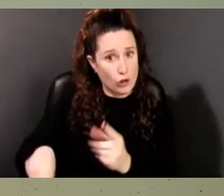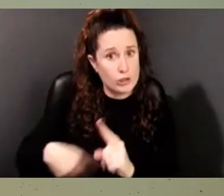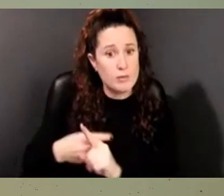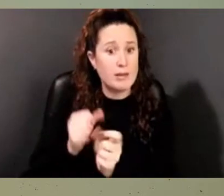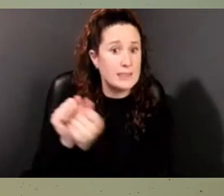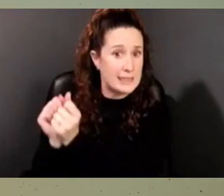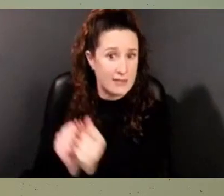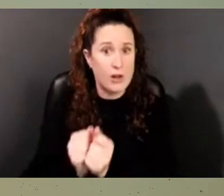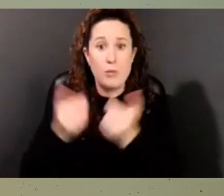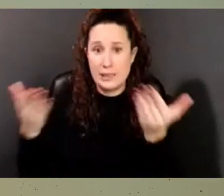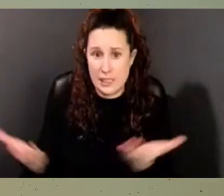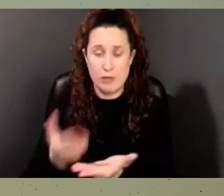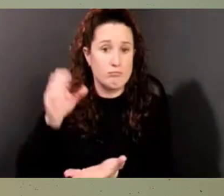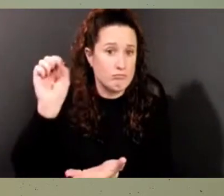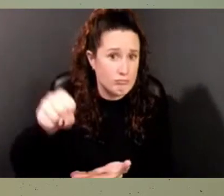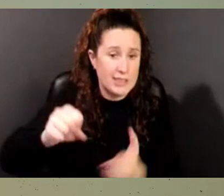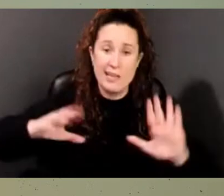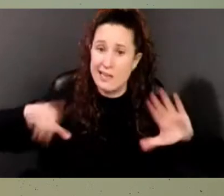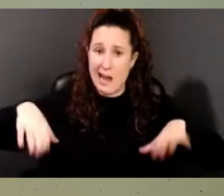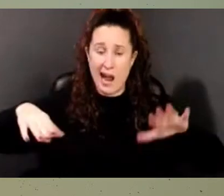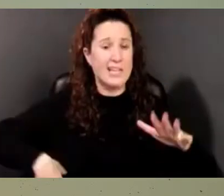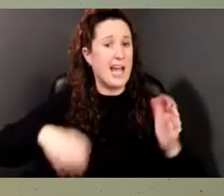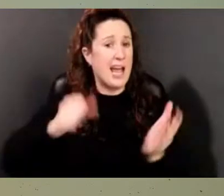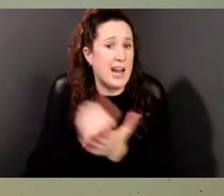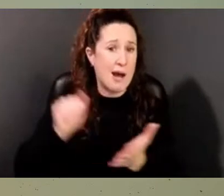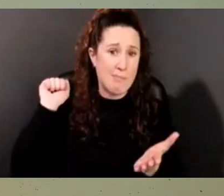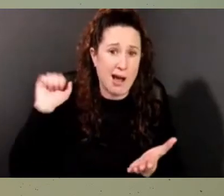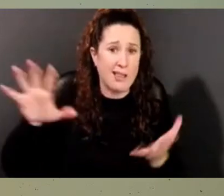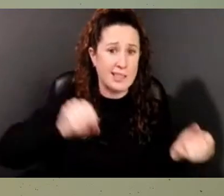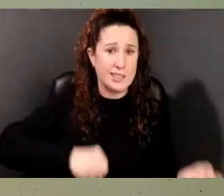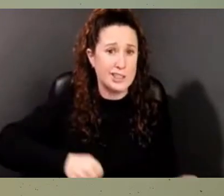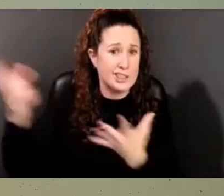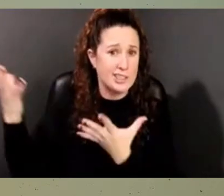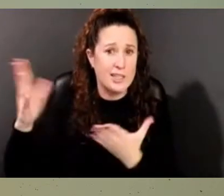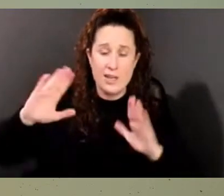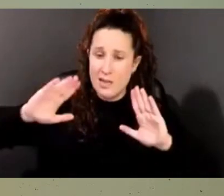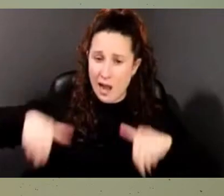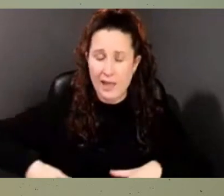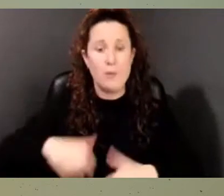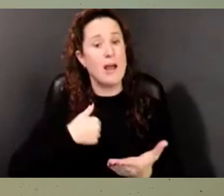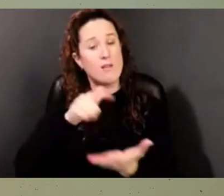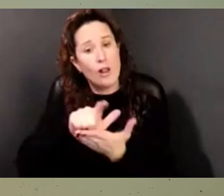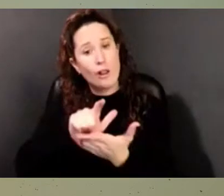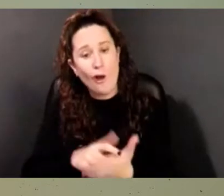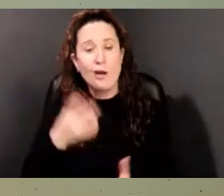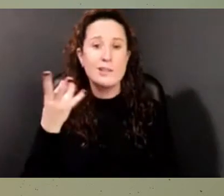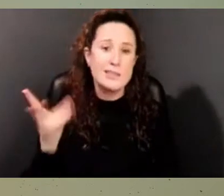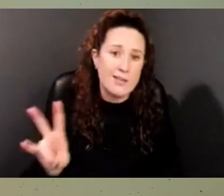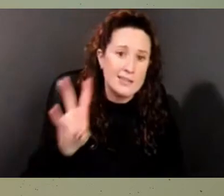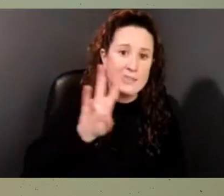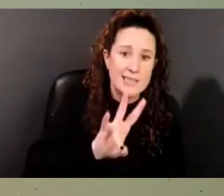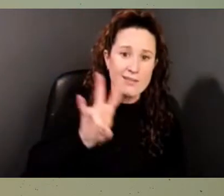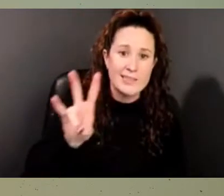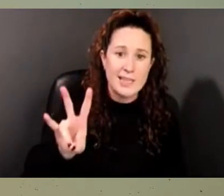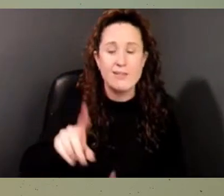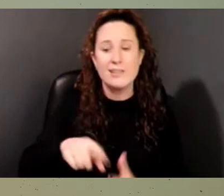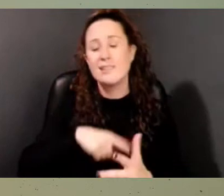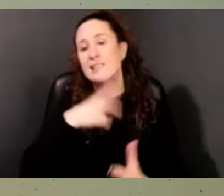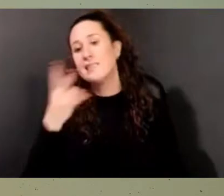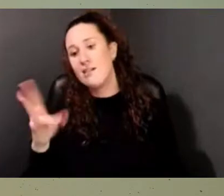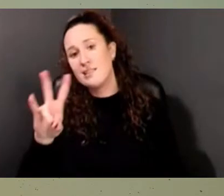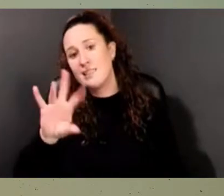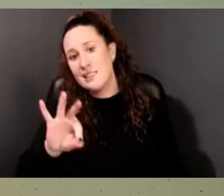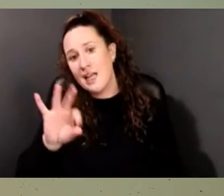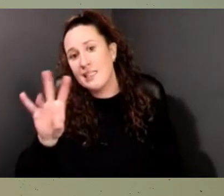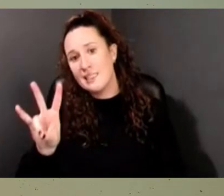was not abolished, even though we had these laws, 1787, 1797, that was pushing against enslaved